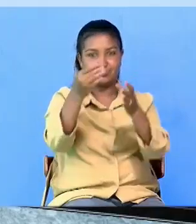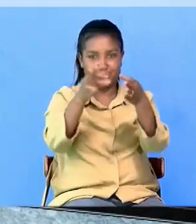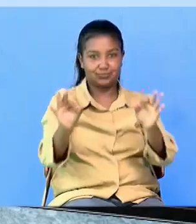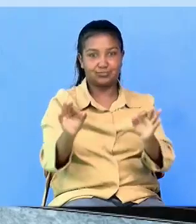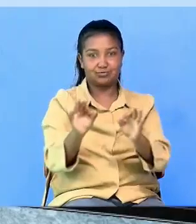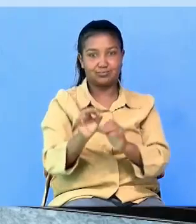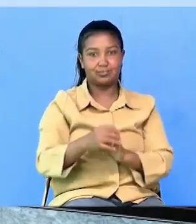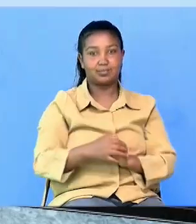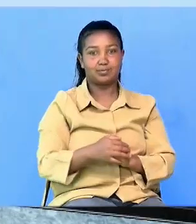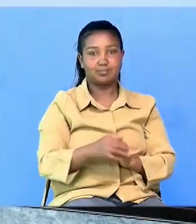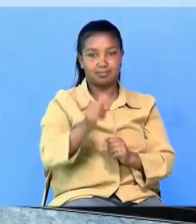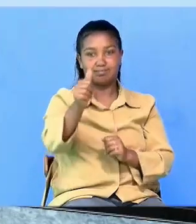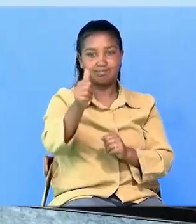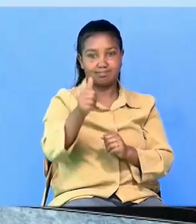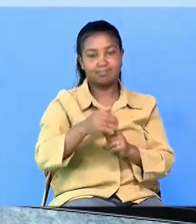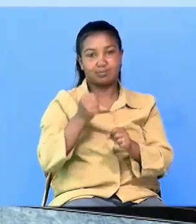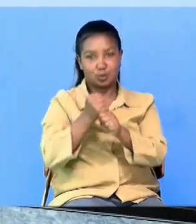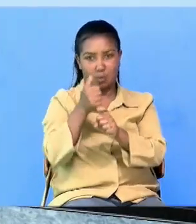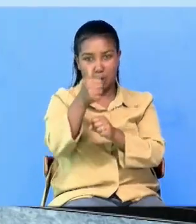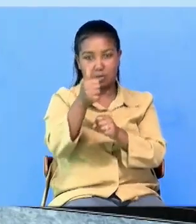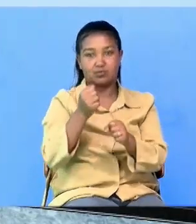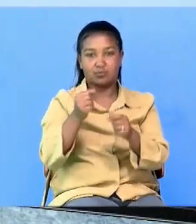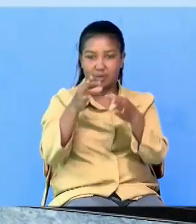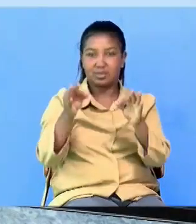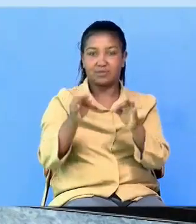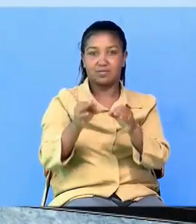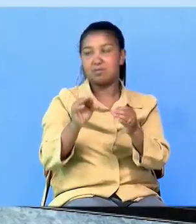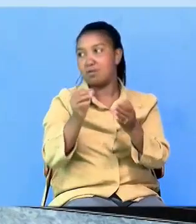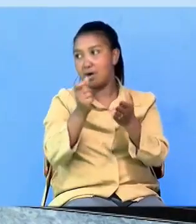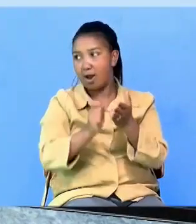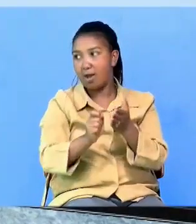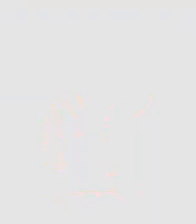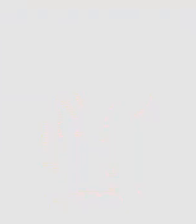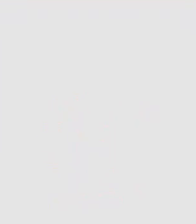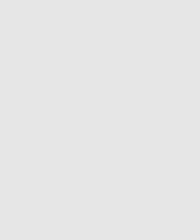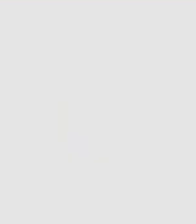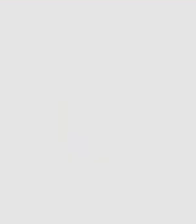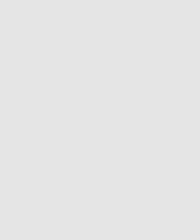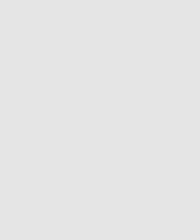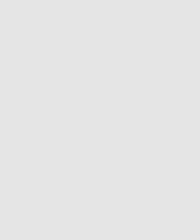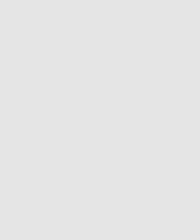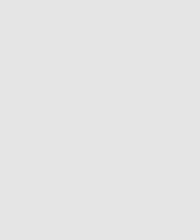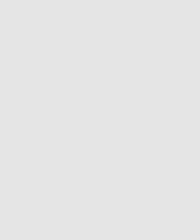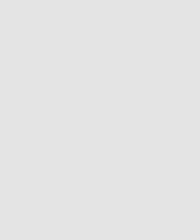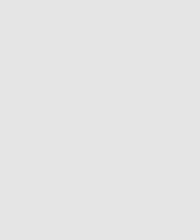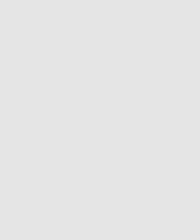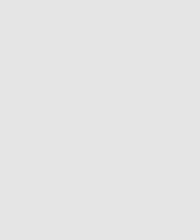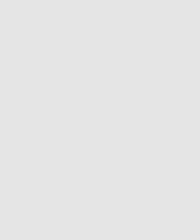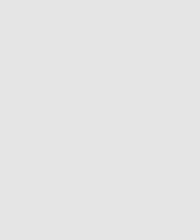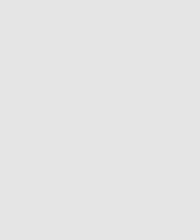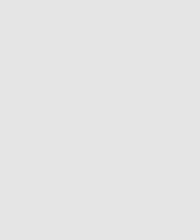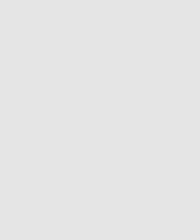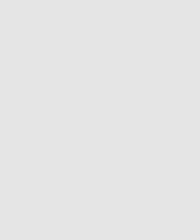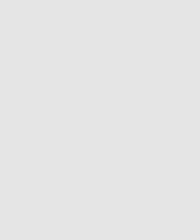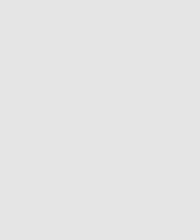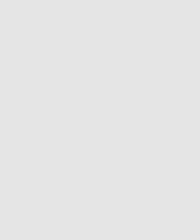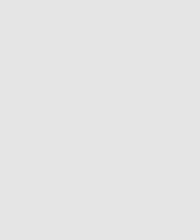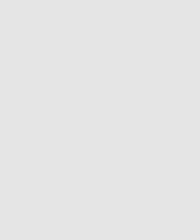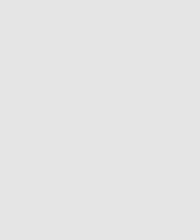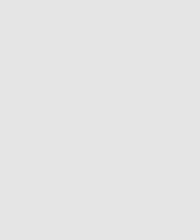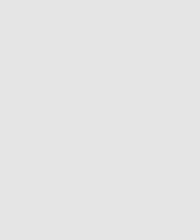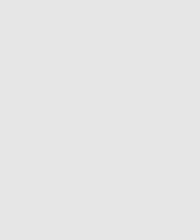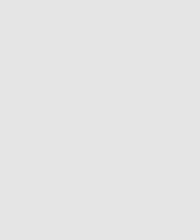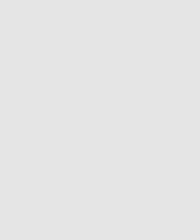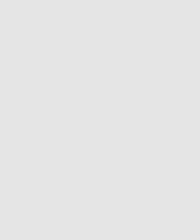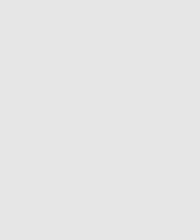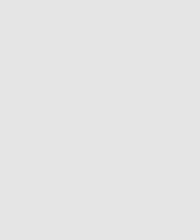sentences. Take time. Let me give you that 3 seconds. Go on. Do it. That's interesting.